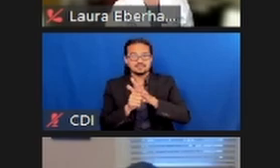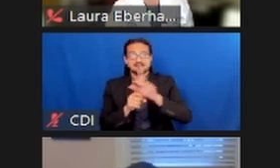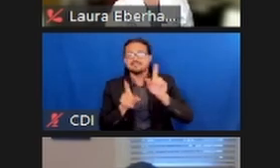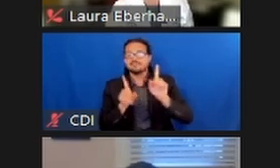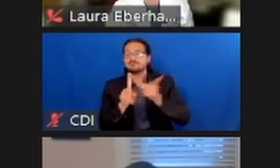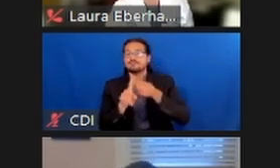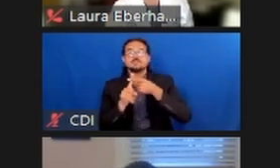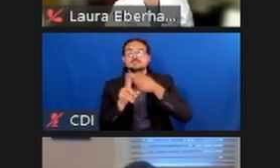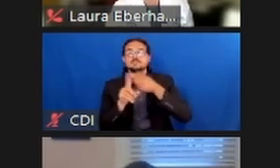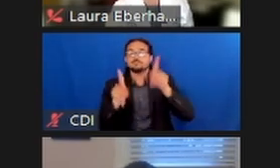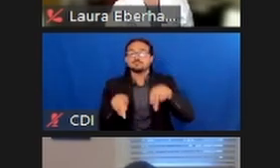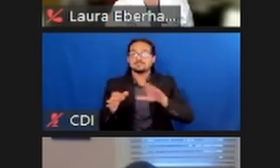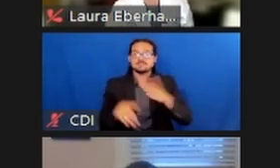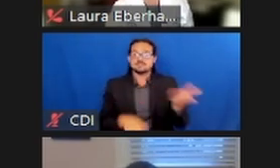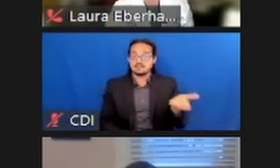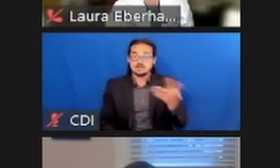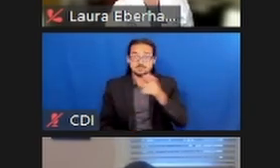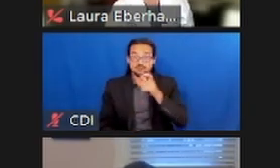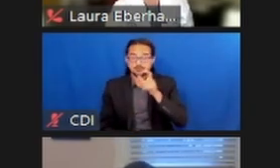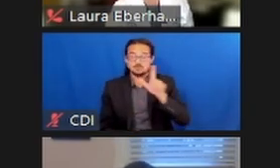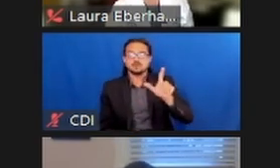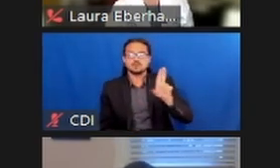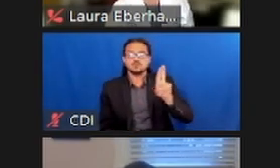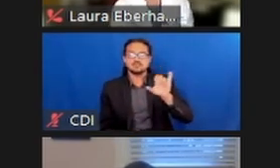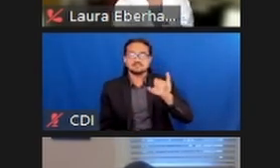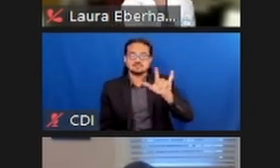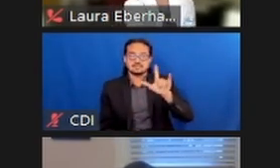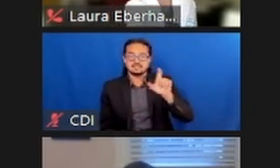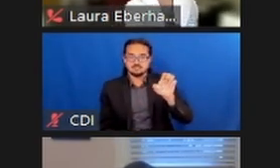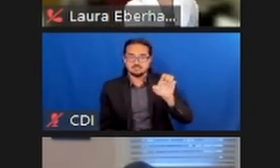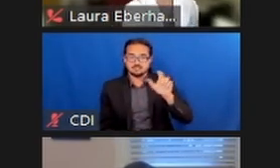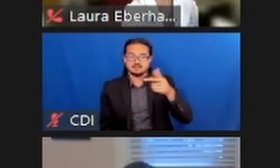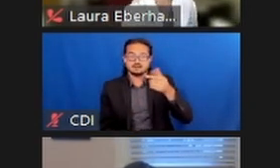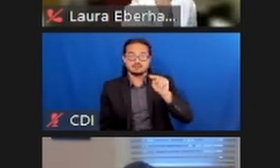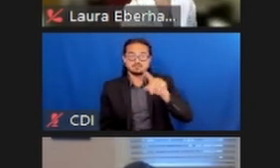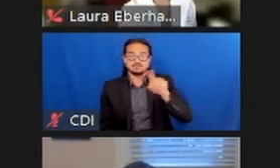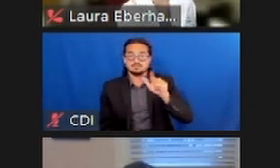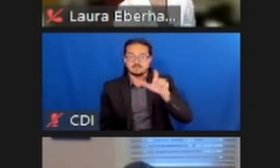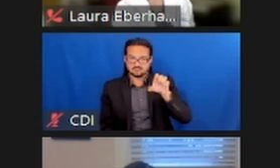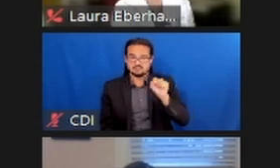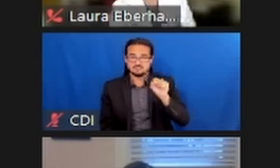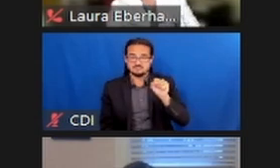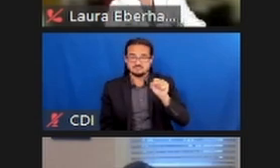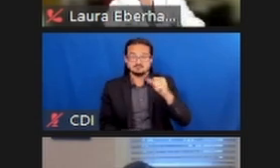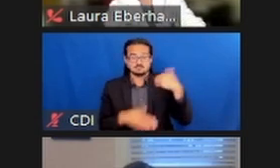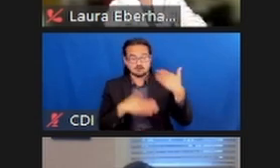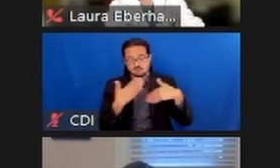15 months later, and you can go to the next slide, please, we've experienced